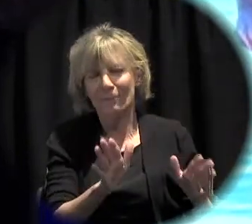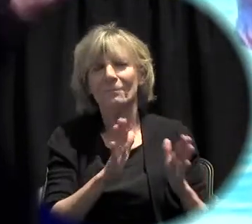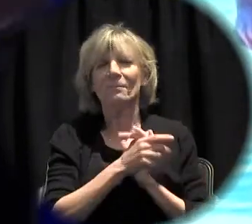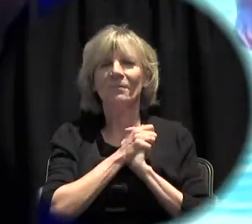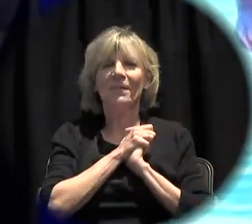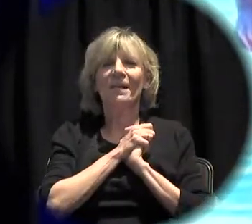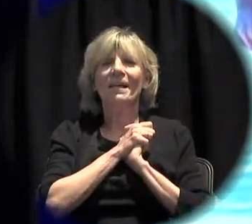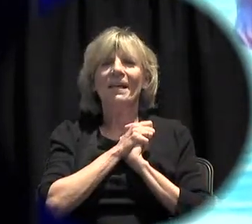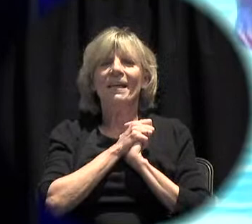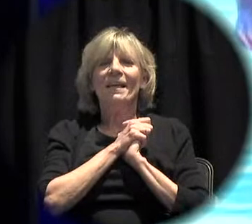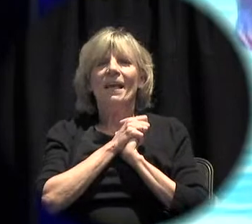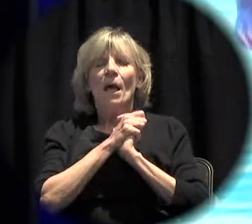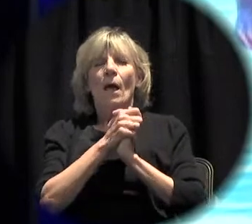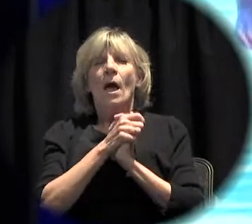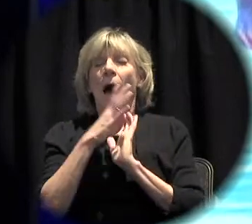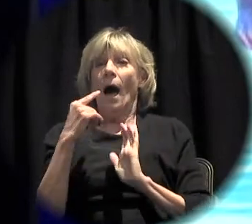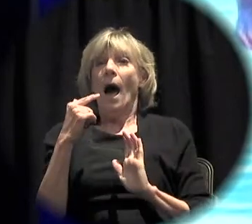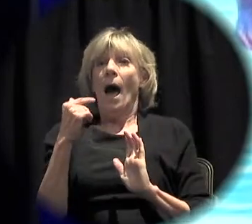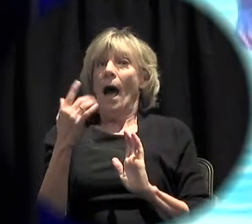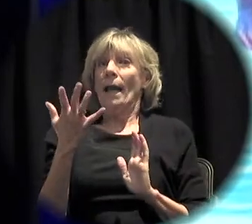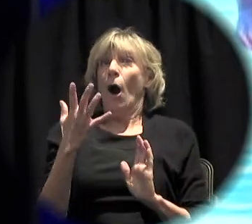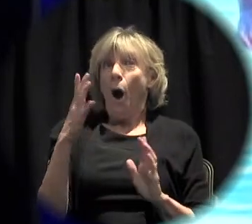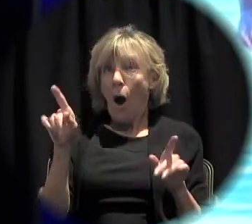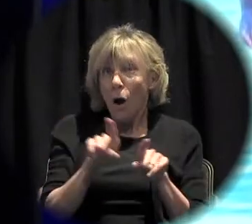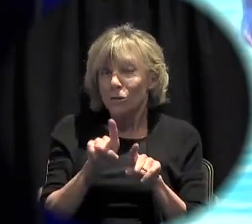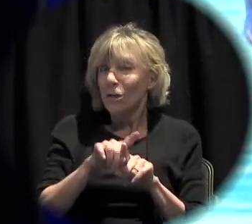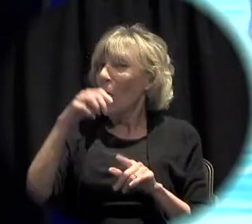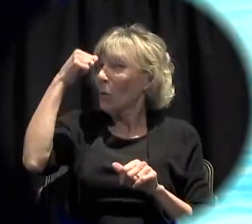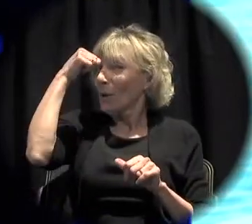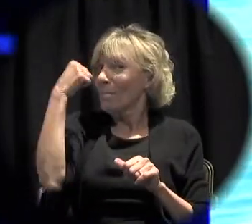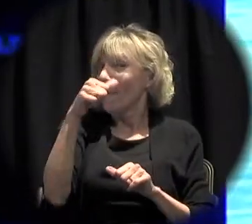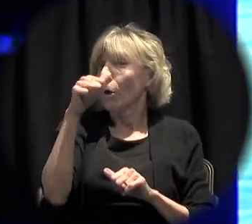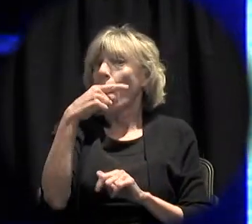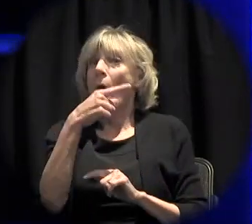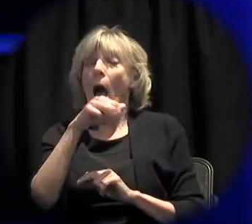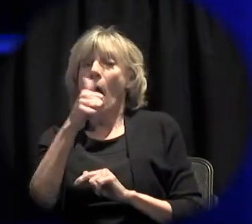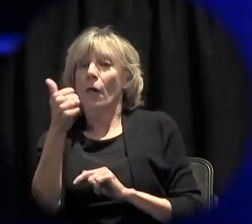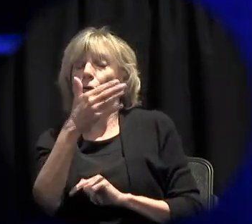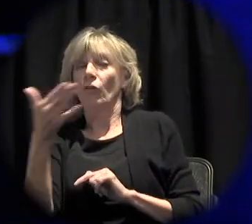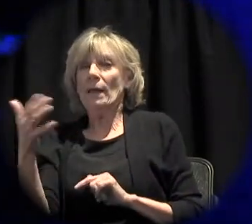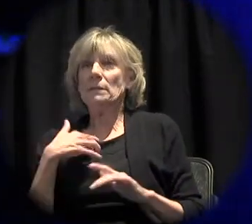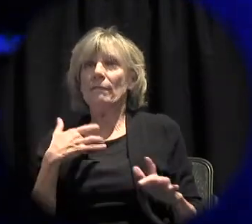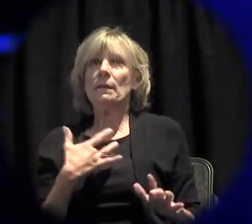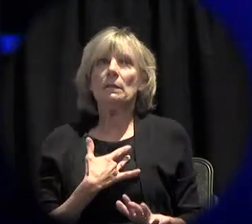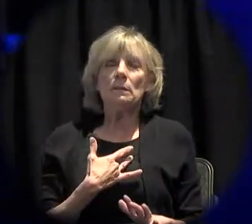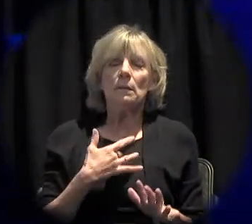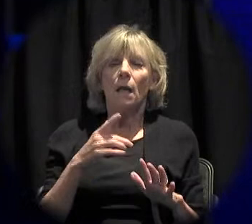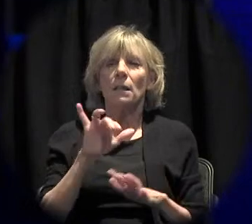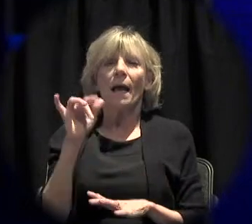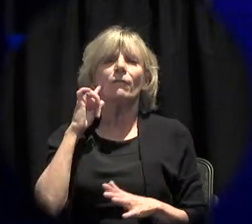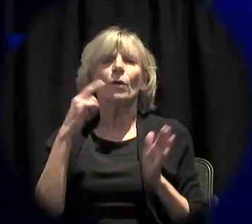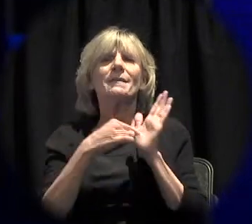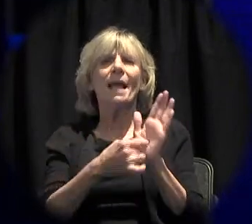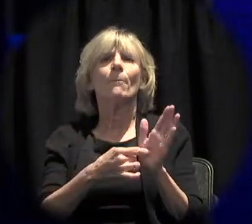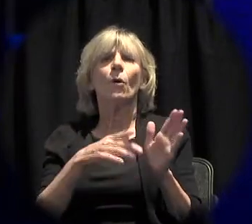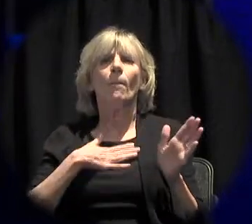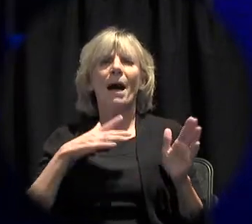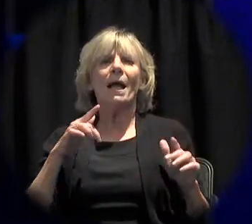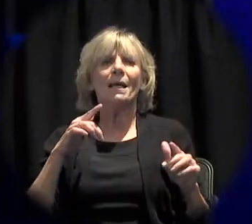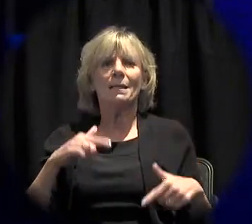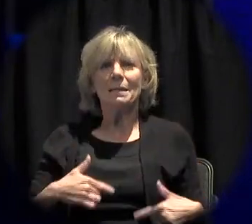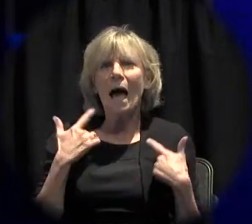A season of life where my time was out of balance. Or those moments of parenting when, despite